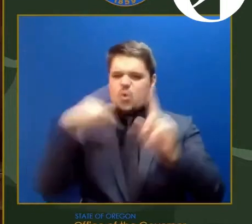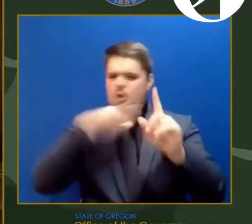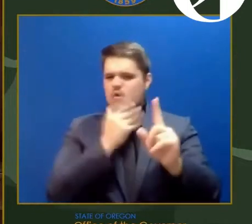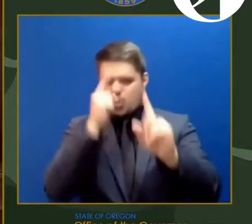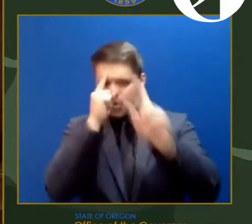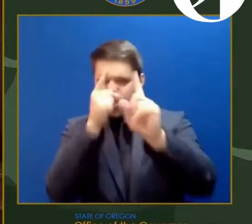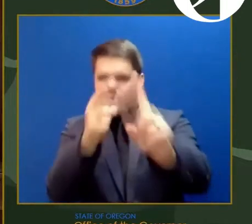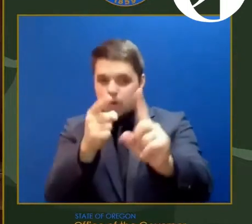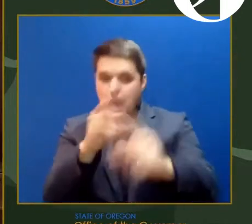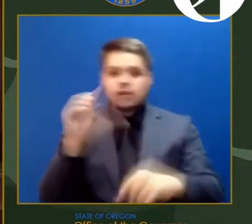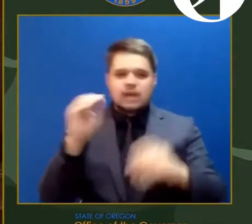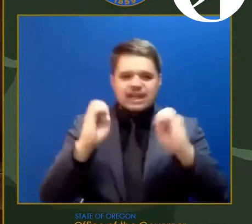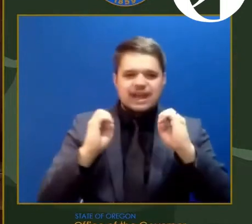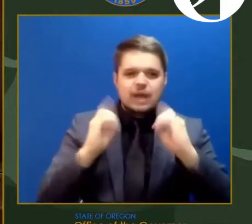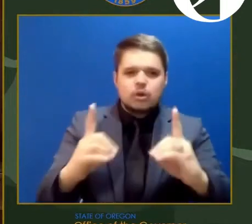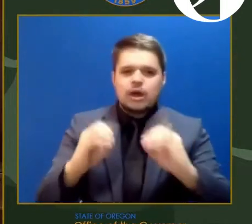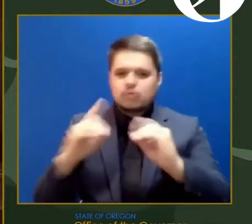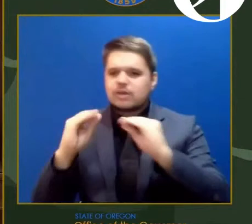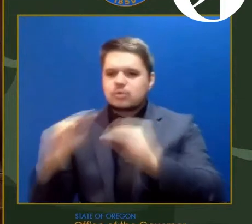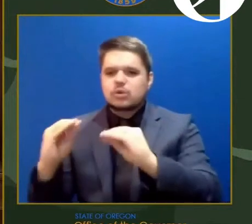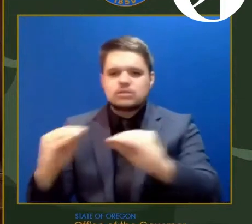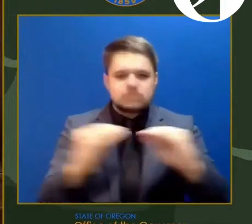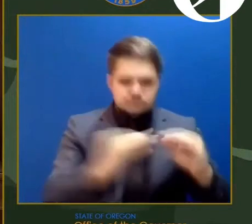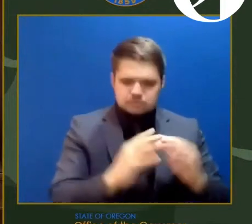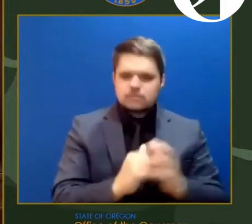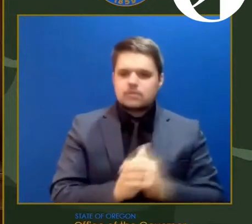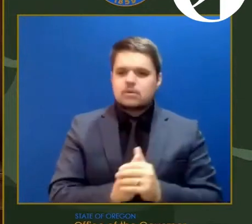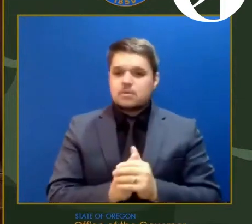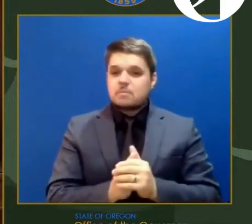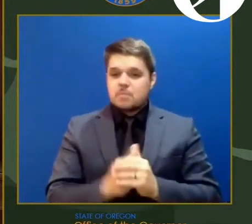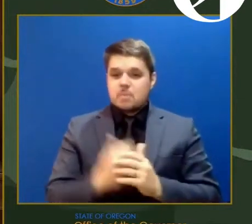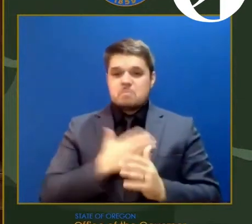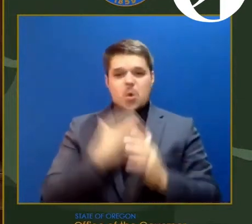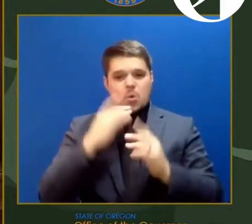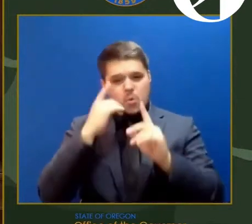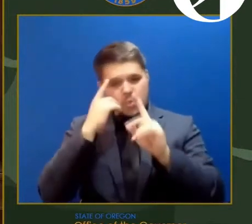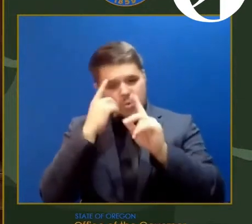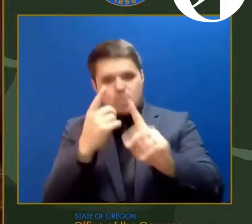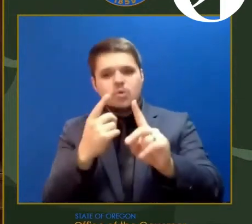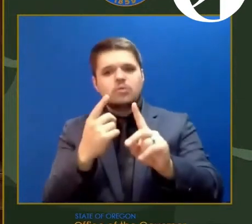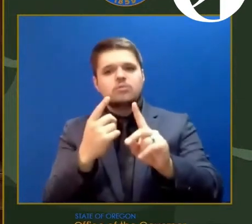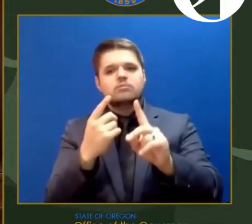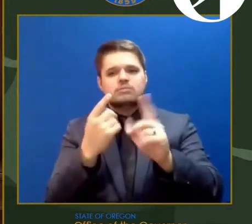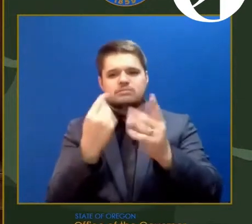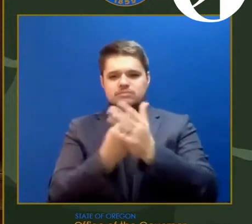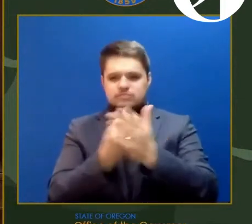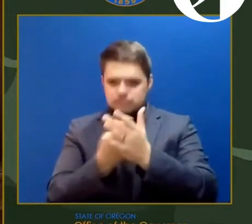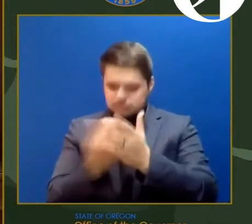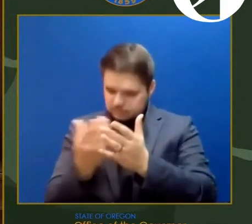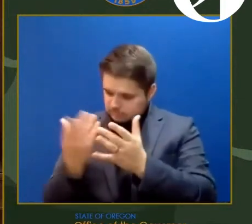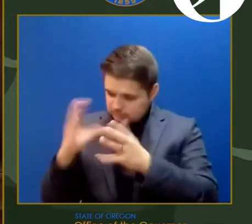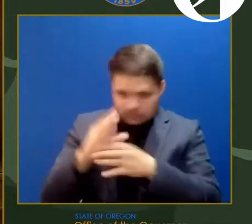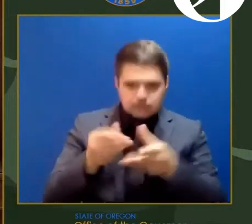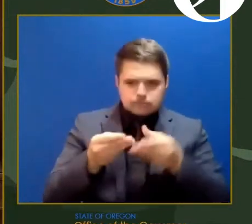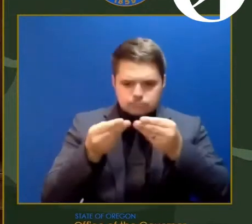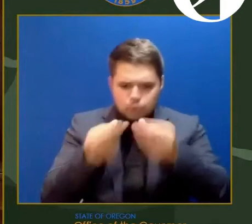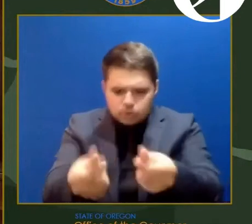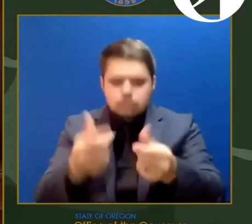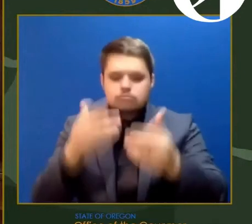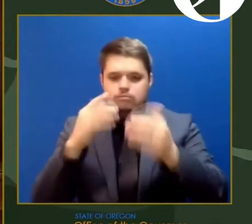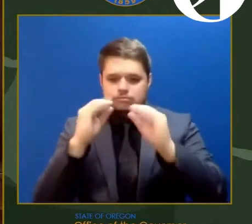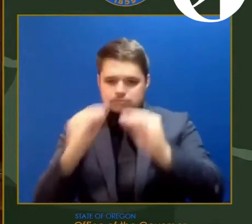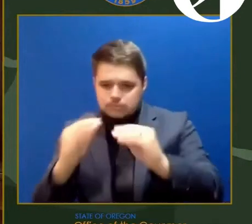vision is, and always will remain, creating a seamless system of education from cradle to